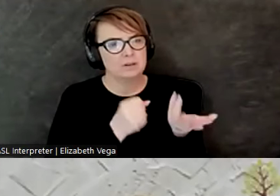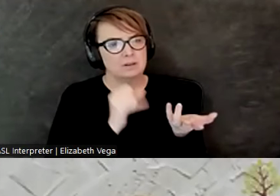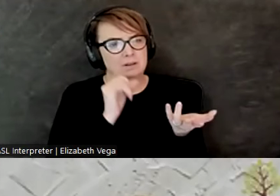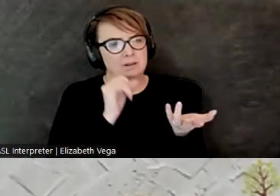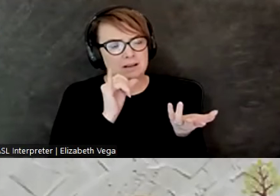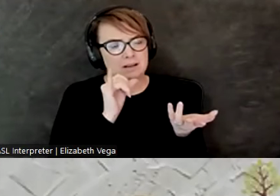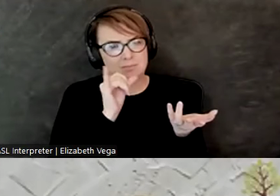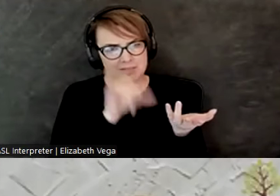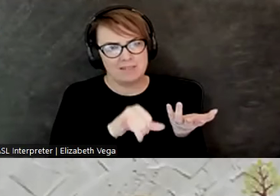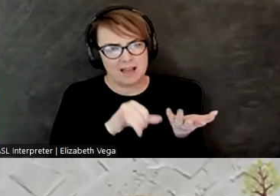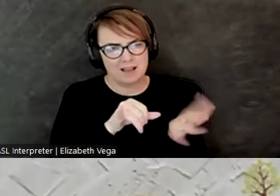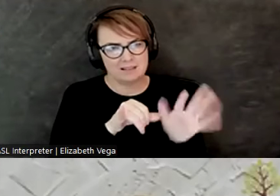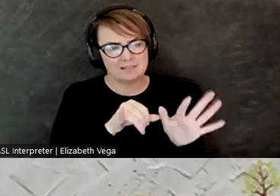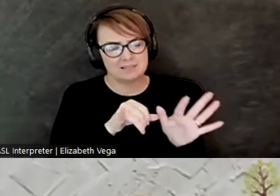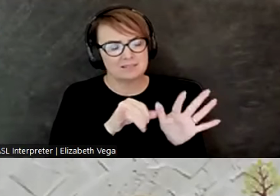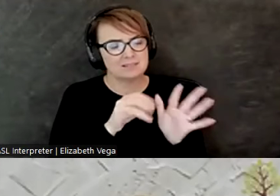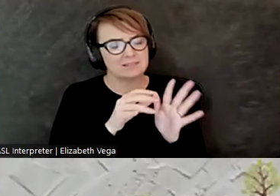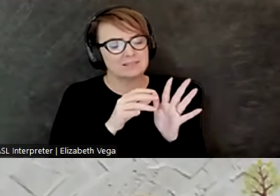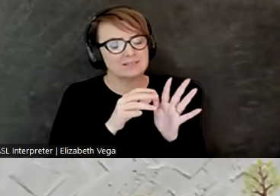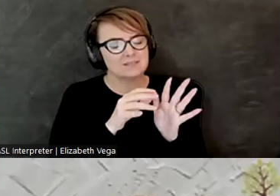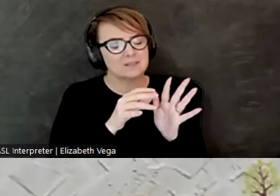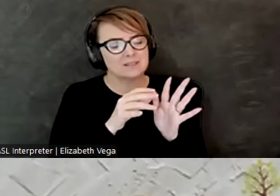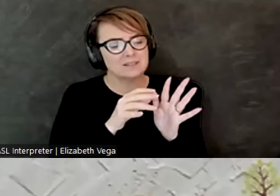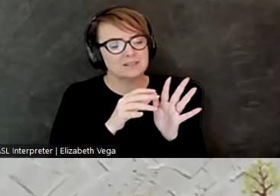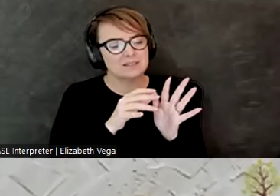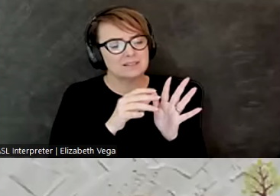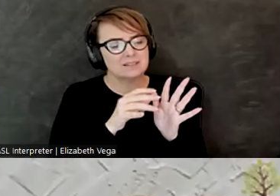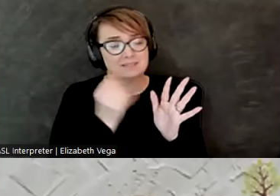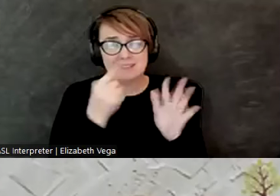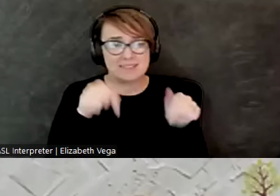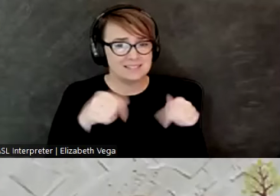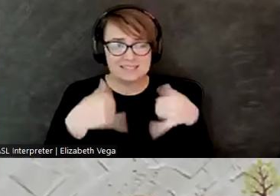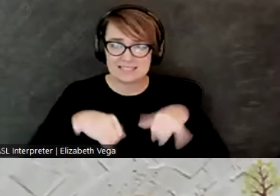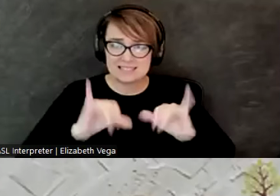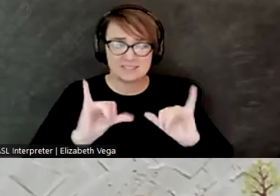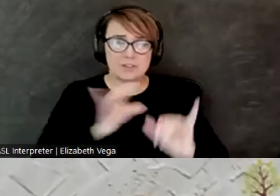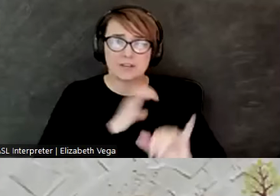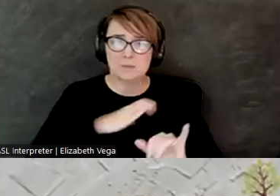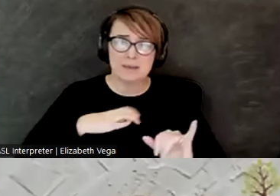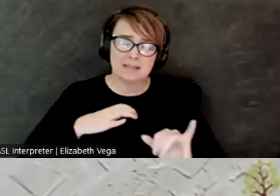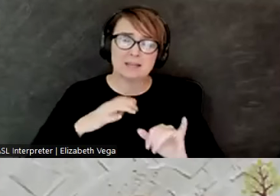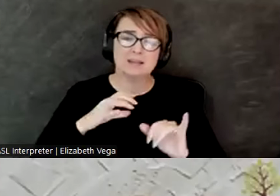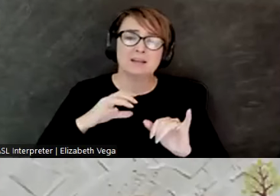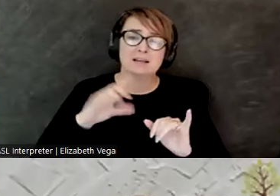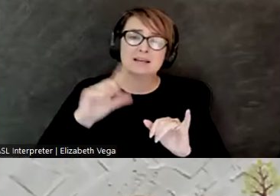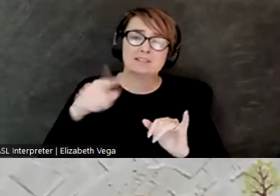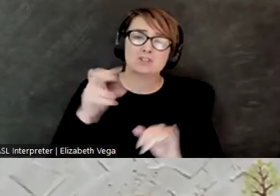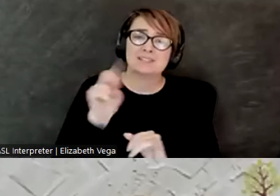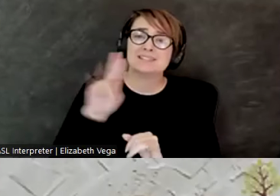proposition, in light of this is still the committee, just a subcommittee.